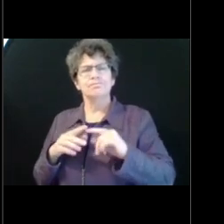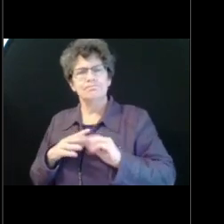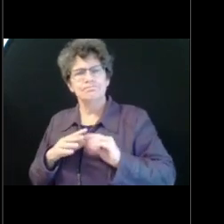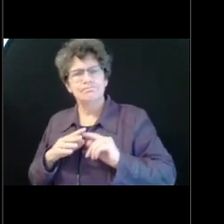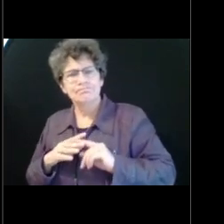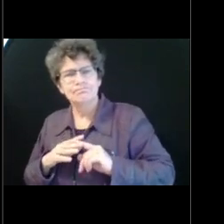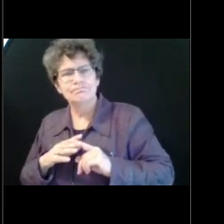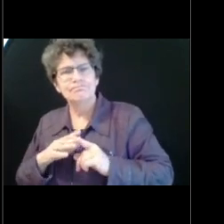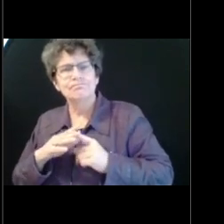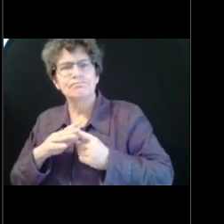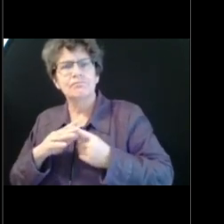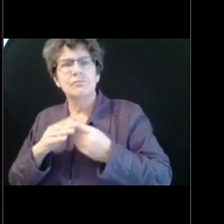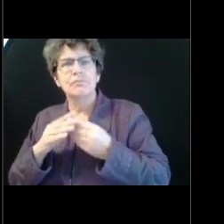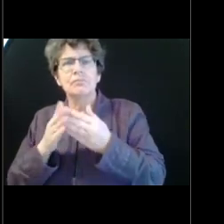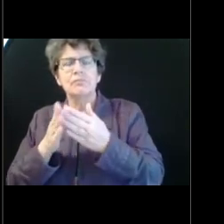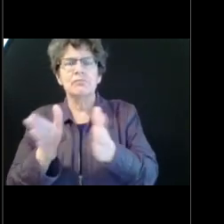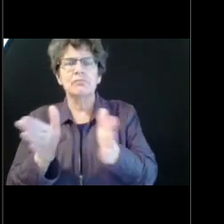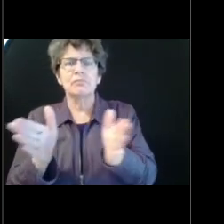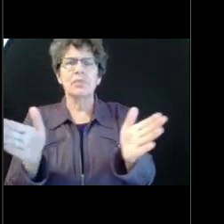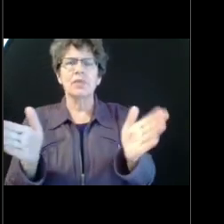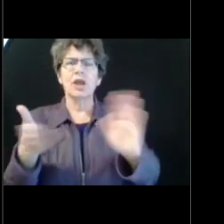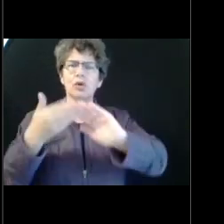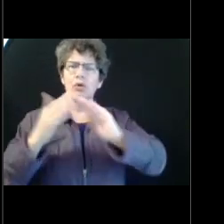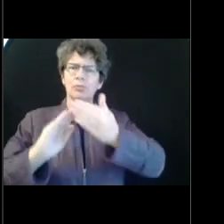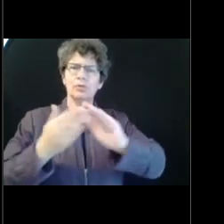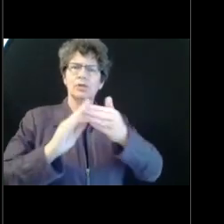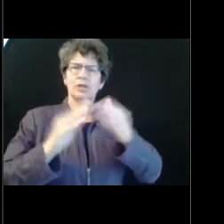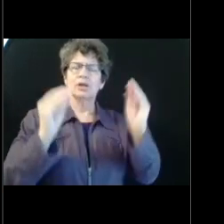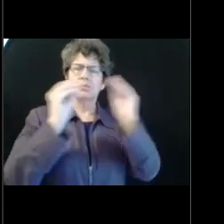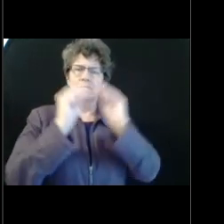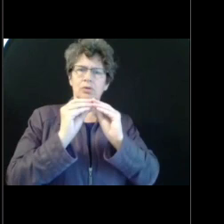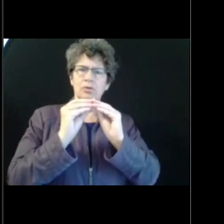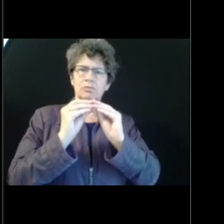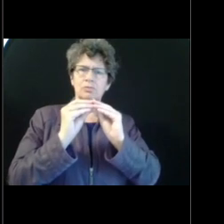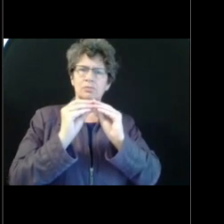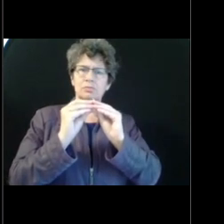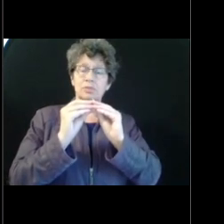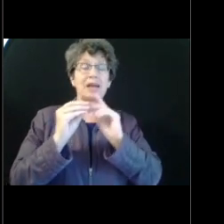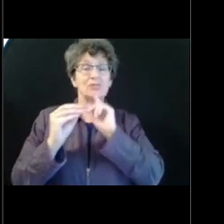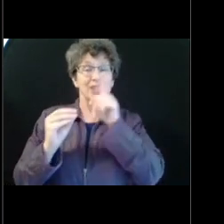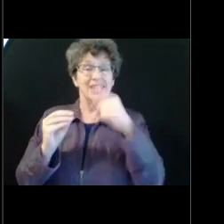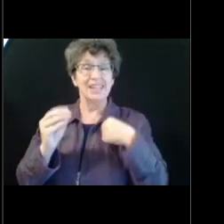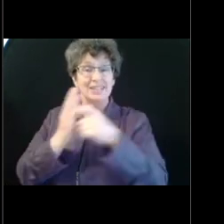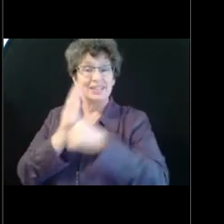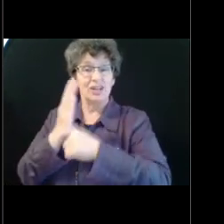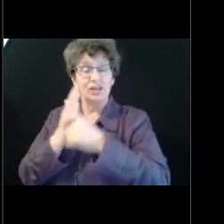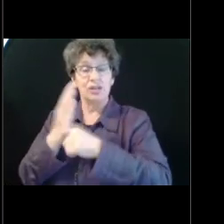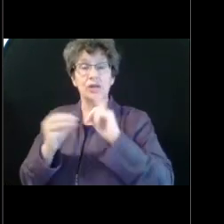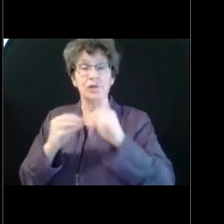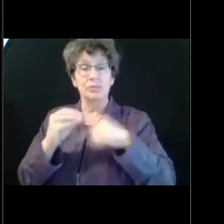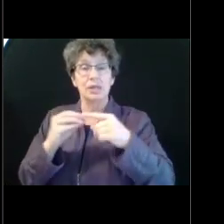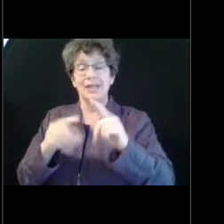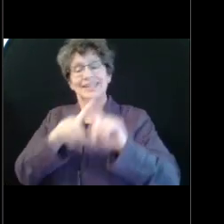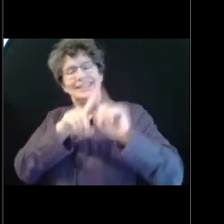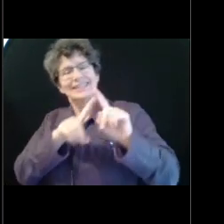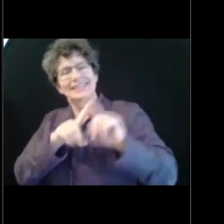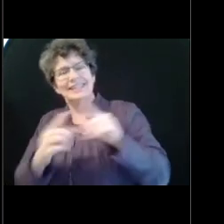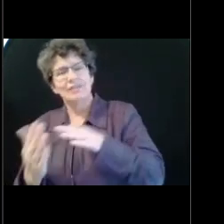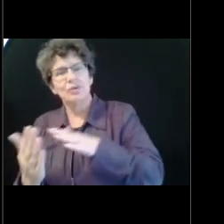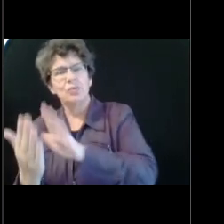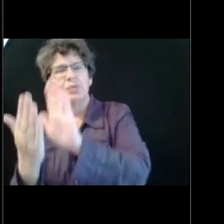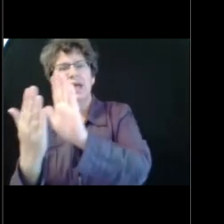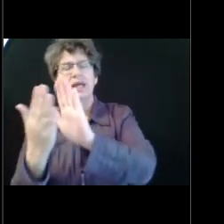communities. And they actually listed several different ways of being resilient or having a